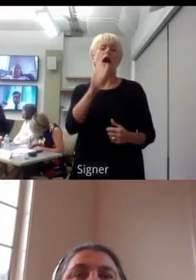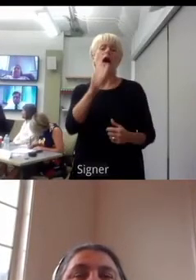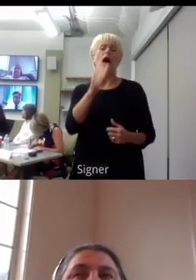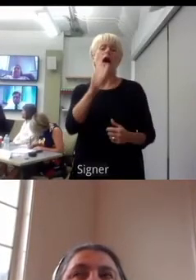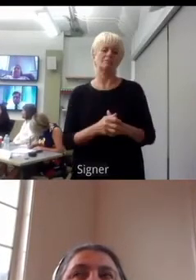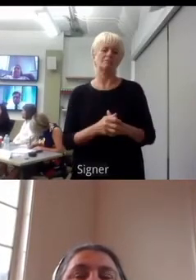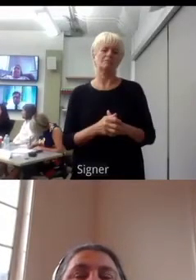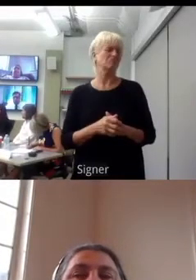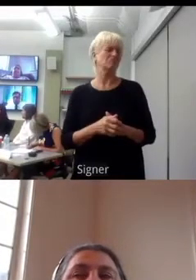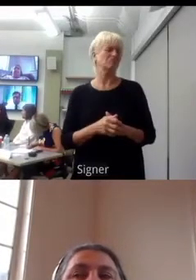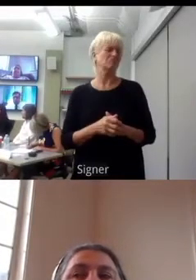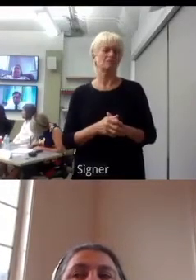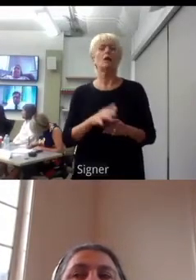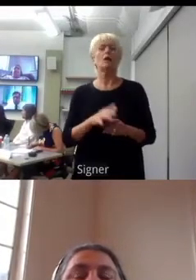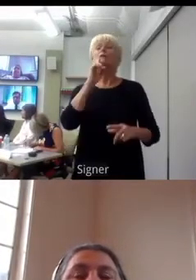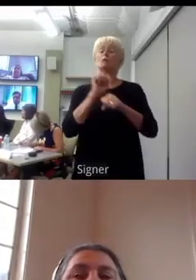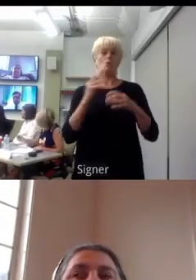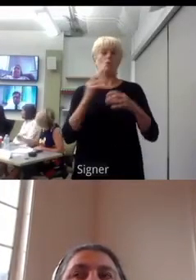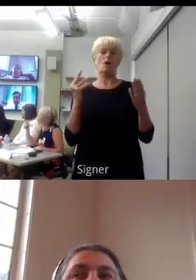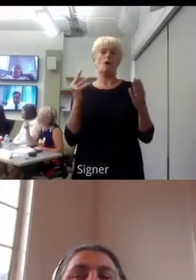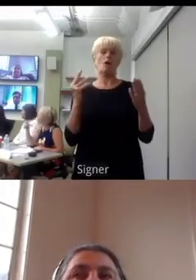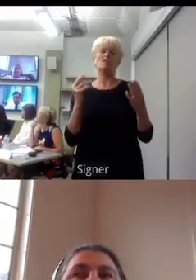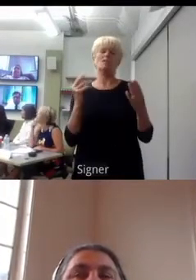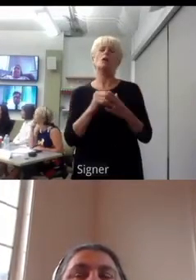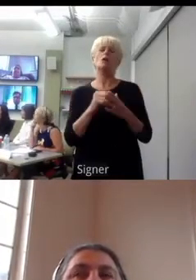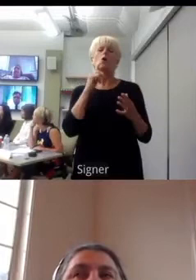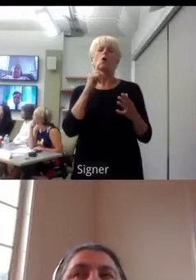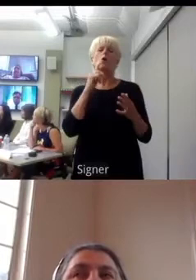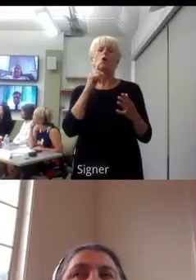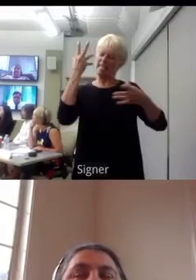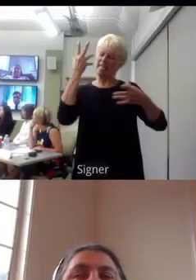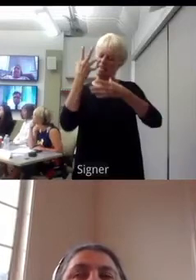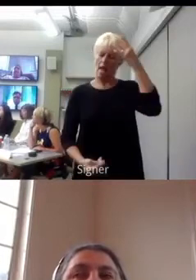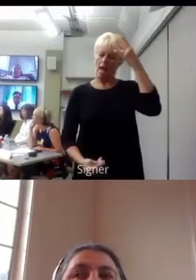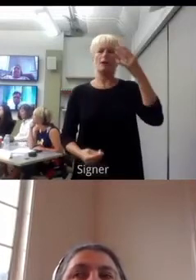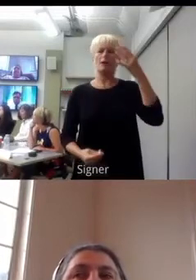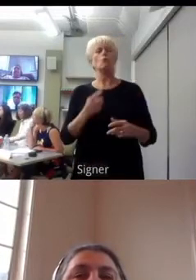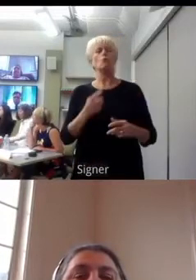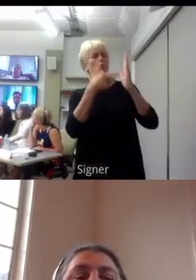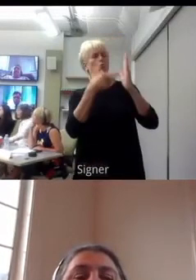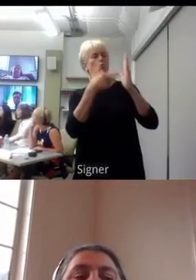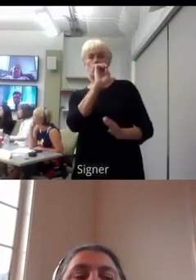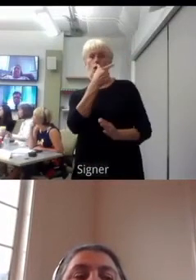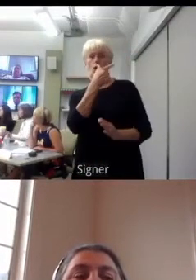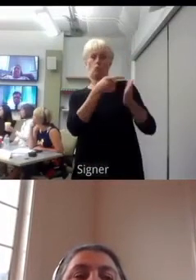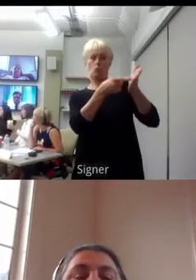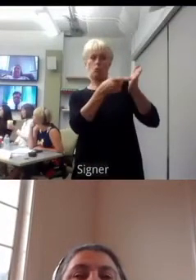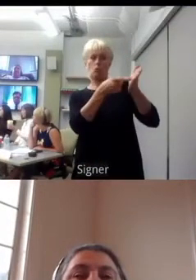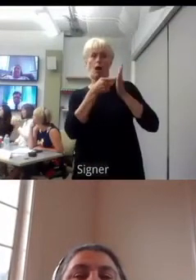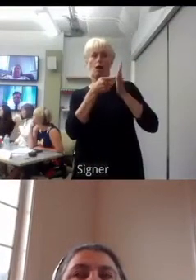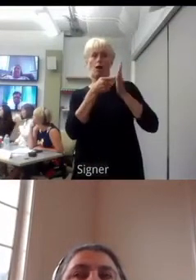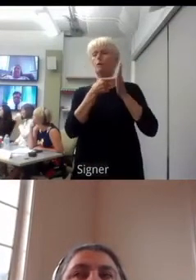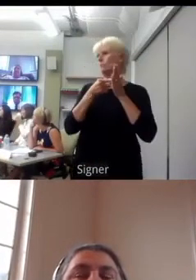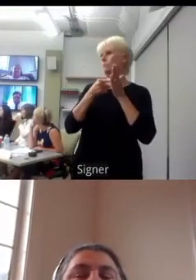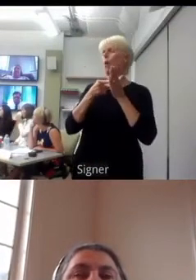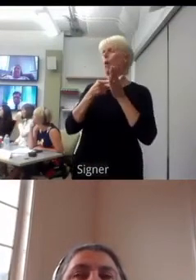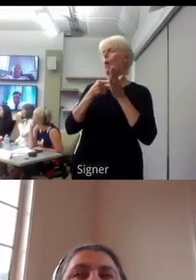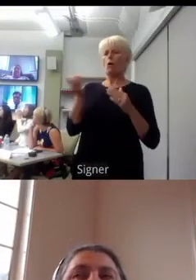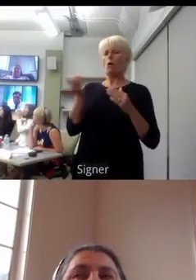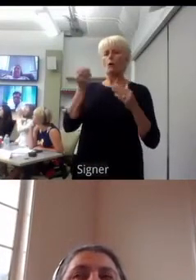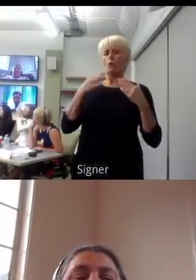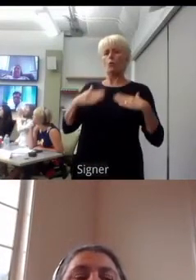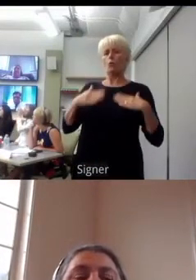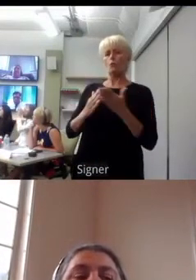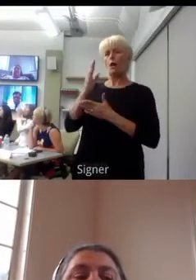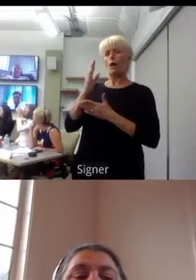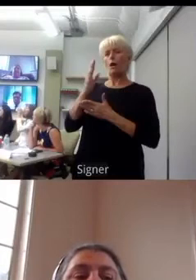a huge gap between what our regulations require and what the Ontario Human Rights Code is asking for in terms of real equality